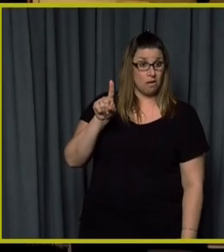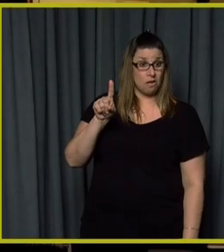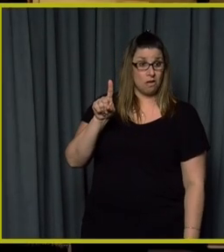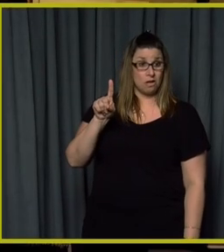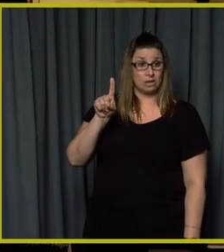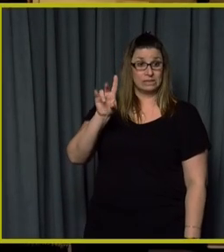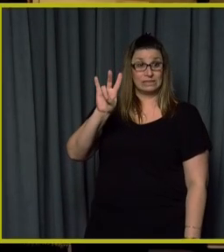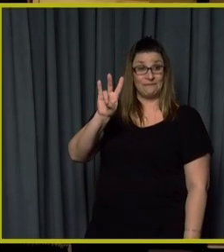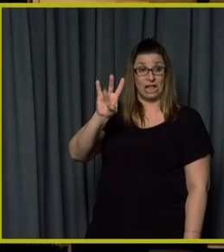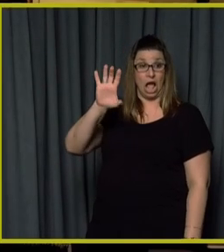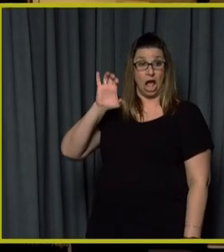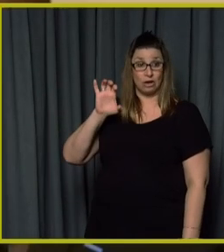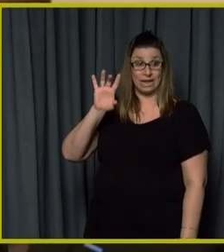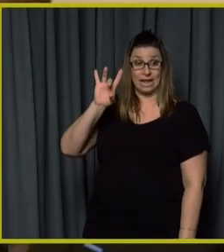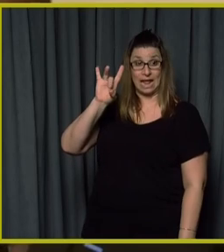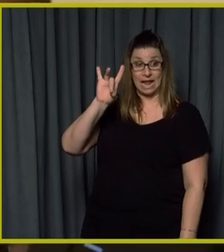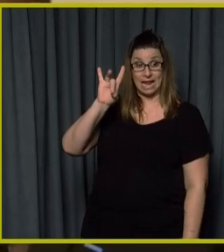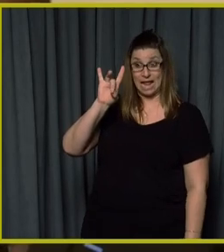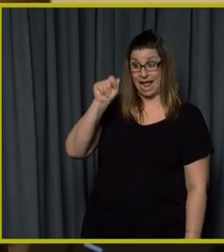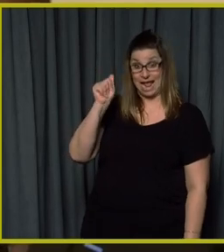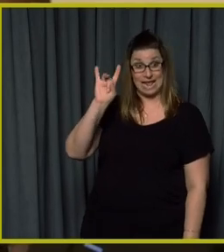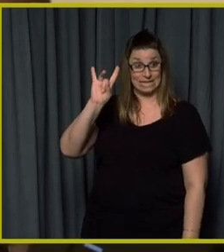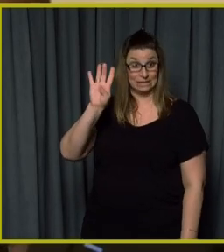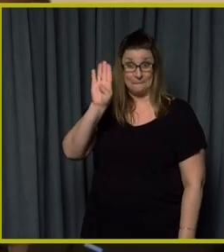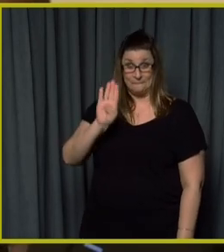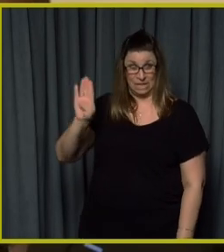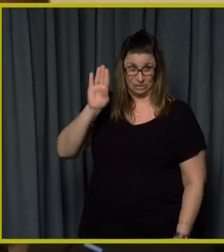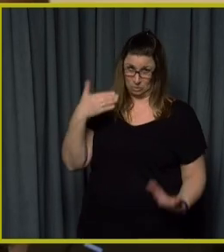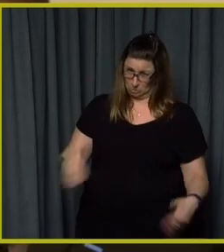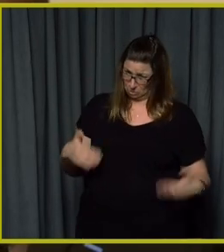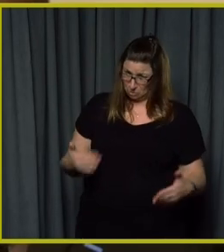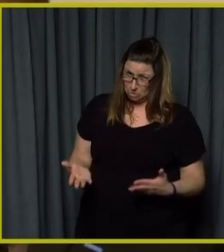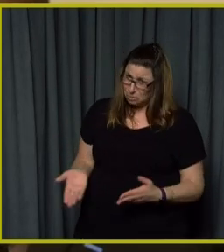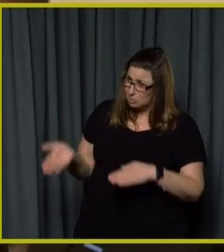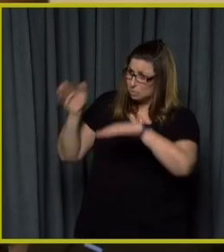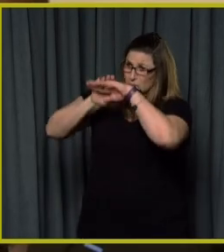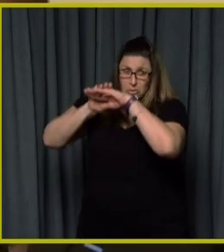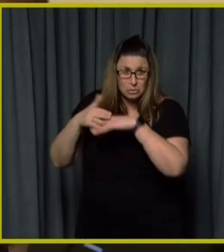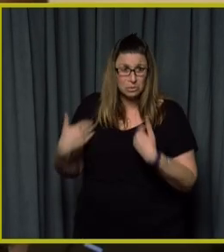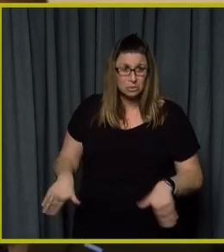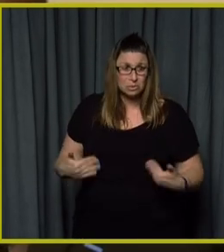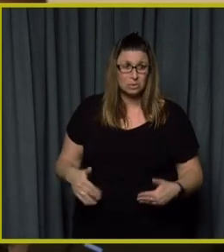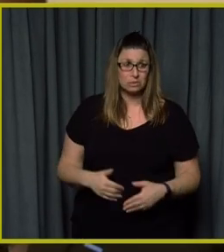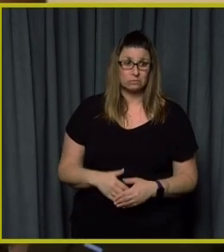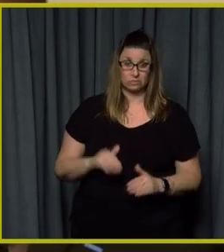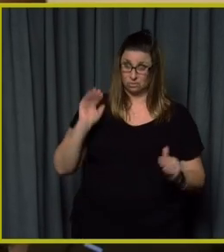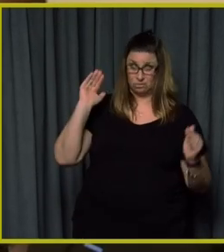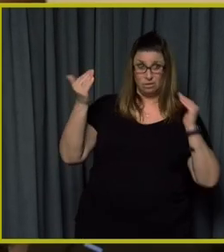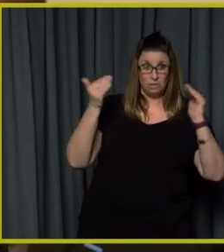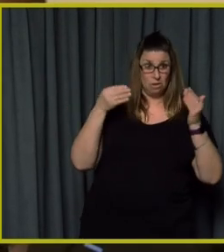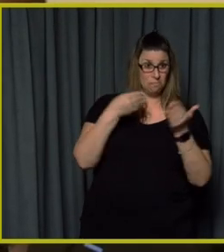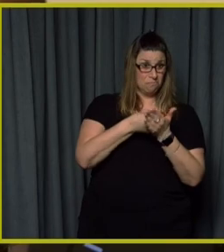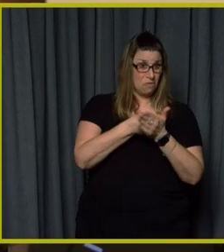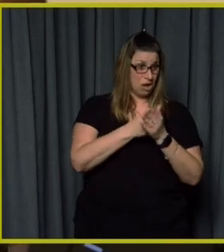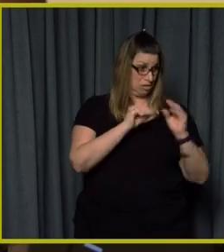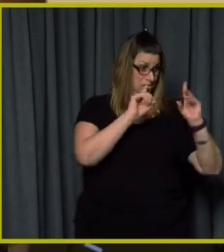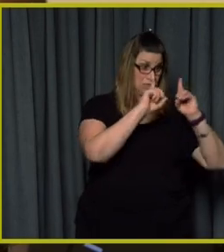To put this in perspective, for the year 2020, the Department of Education is only getting